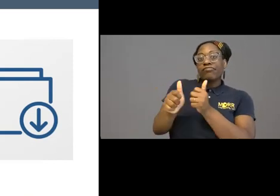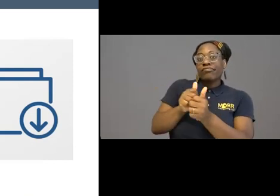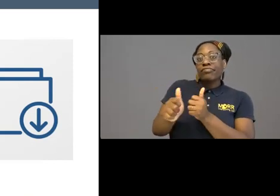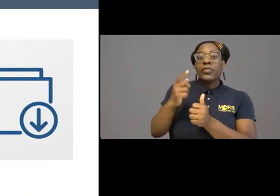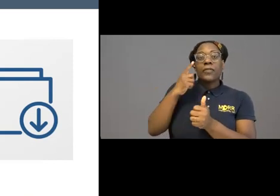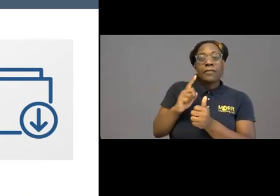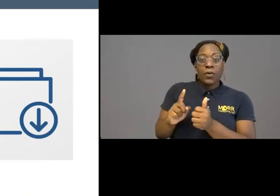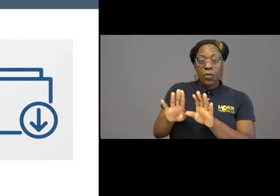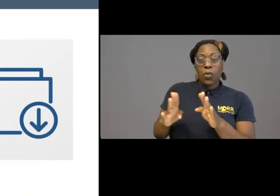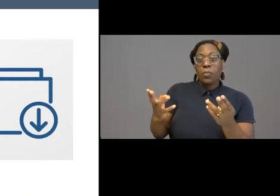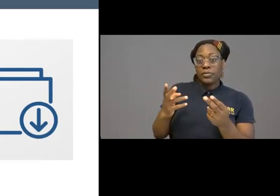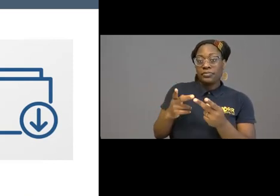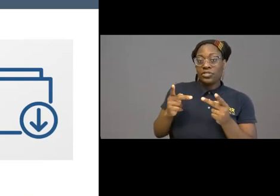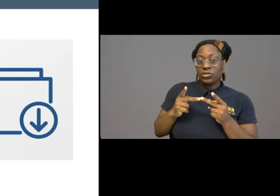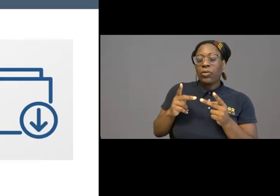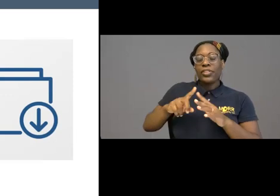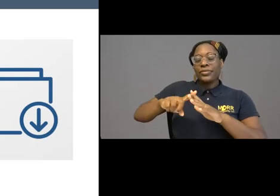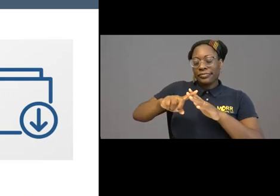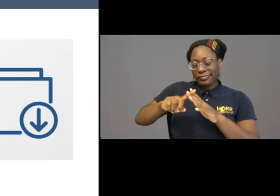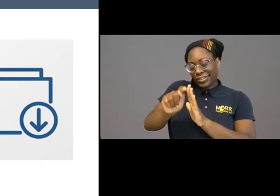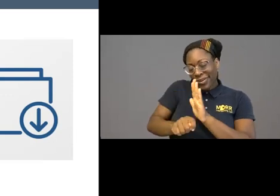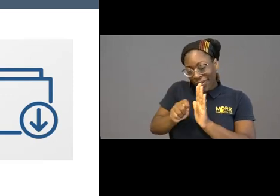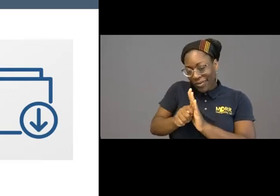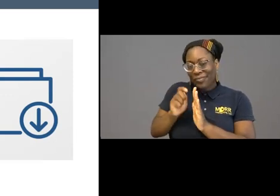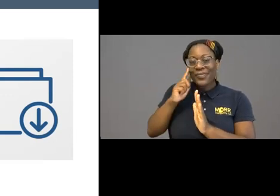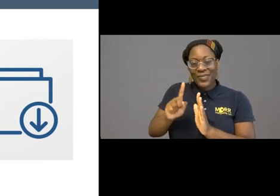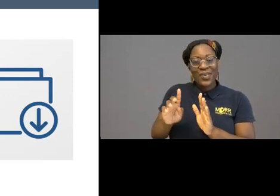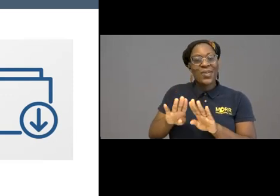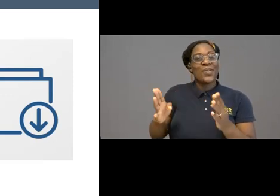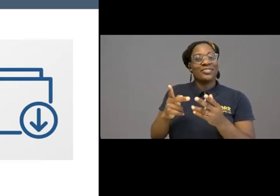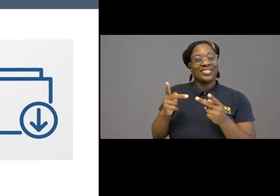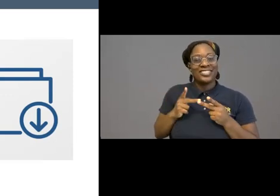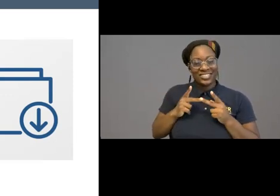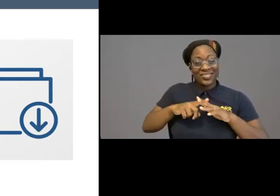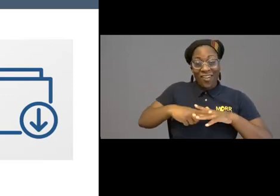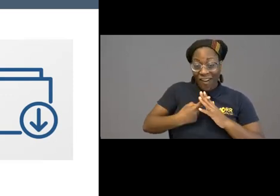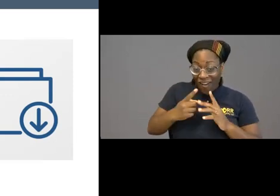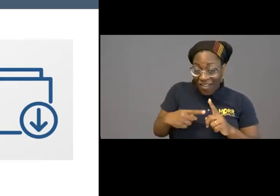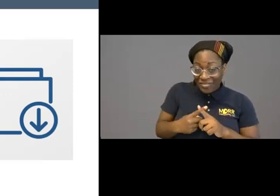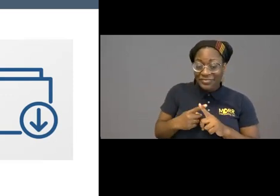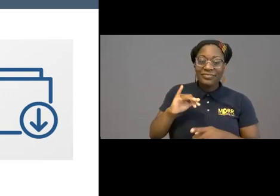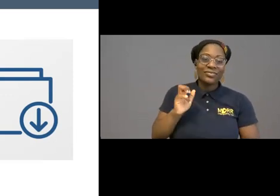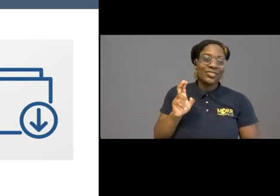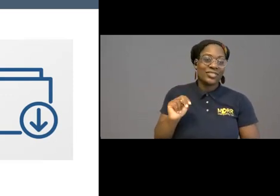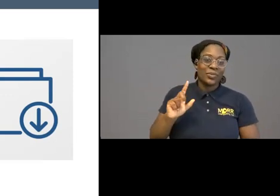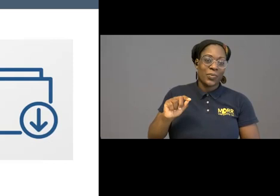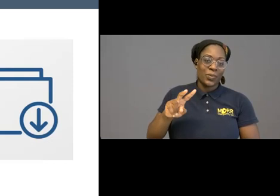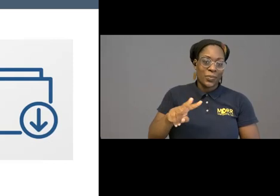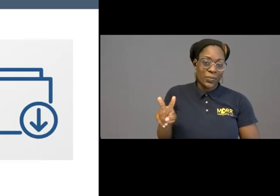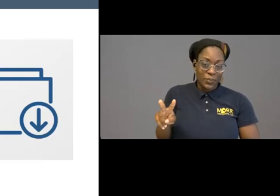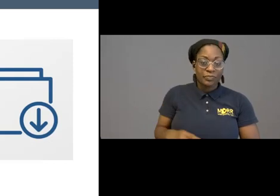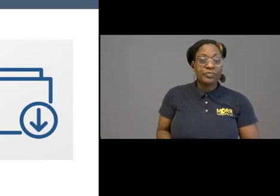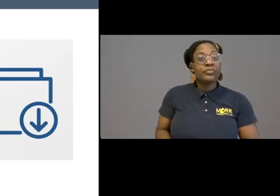interested, you will submit an application on the OWCA website. We accept written statements of 200 to 300 words or